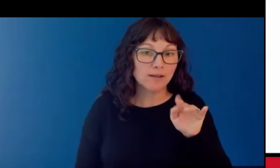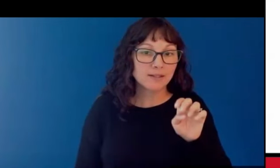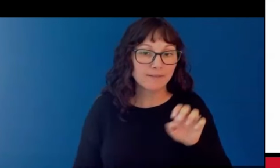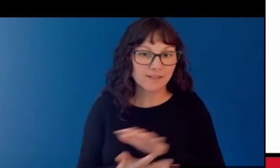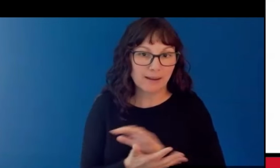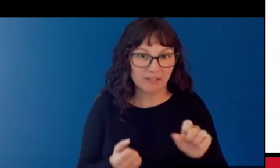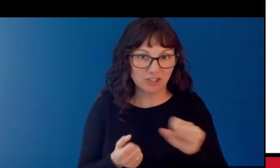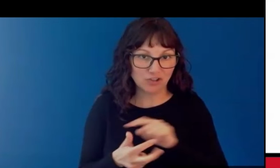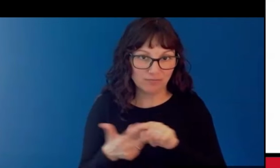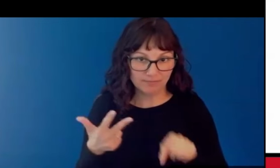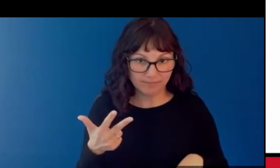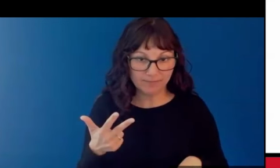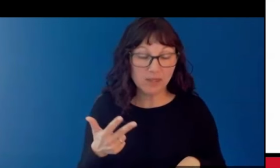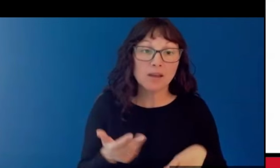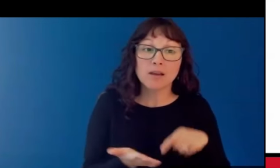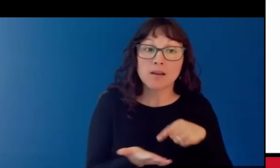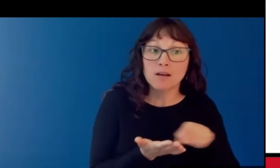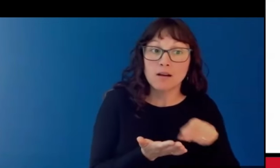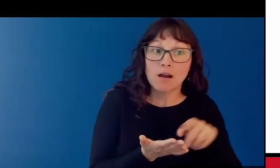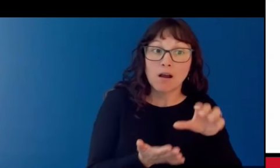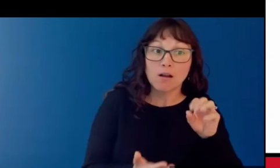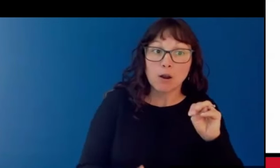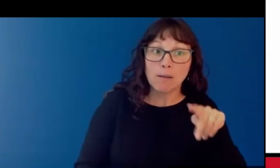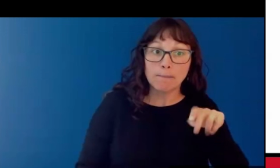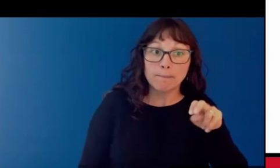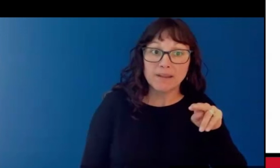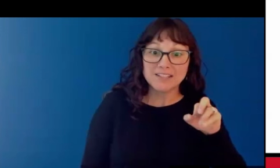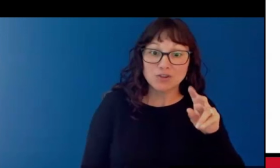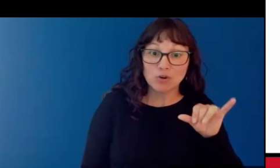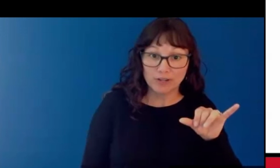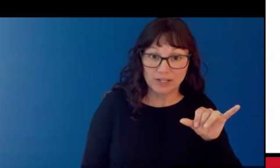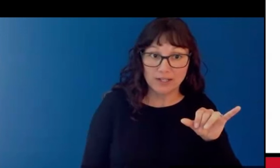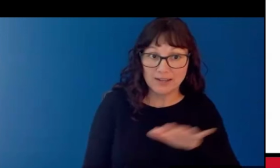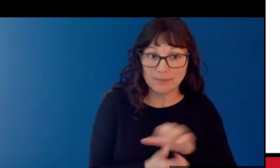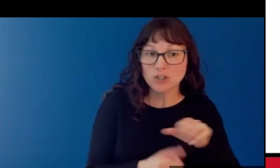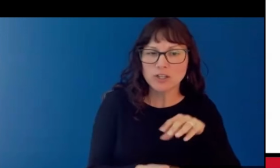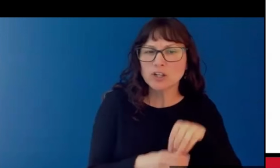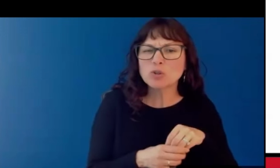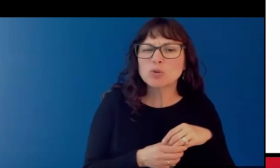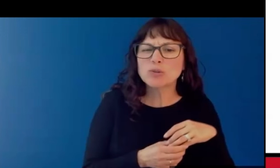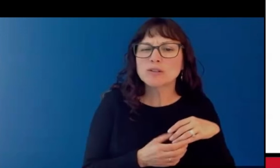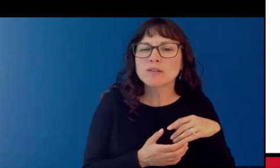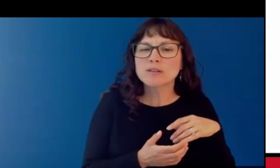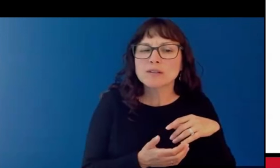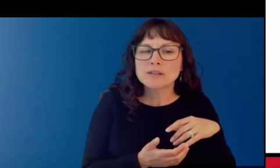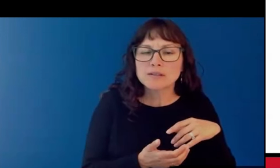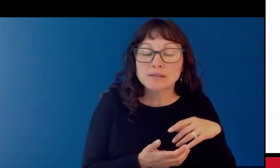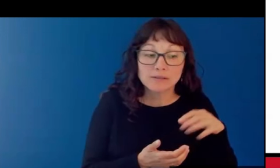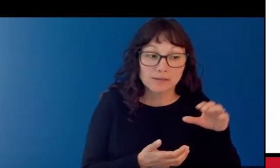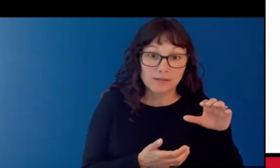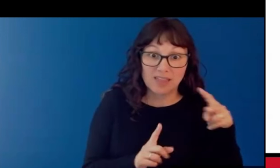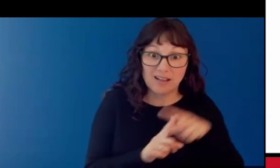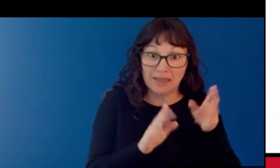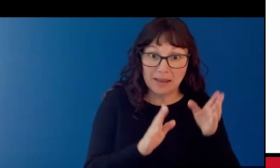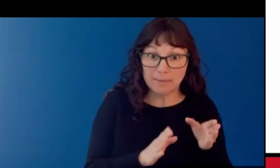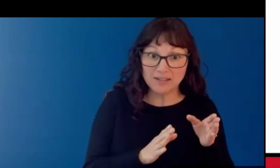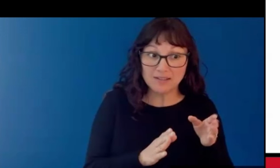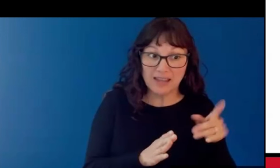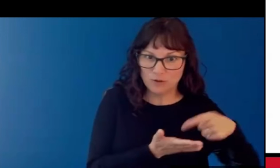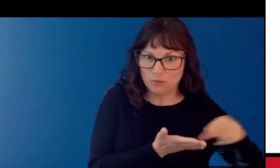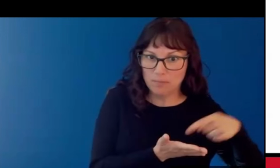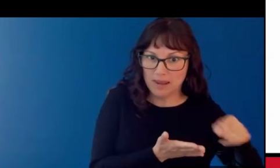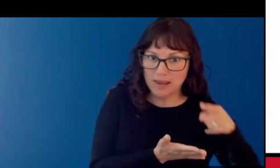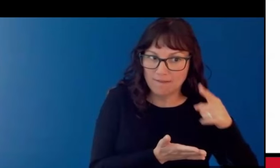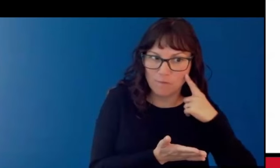So compensatory damages, those include expenses incurred by the claimant as a result of